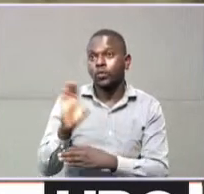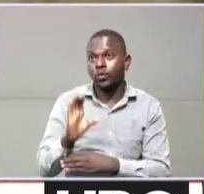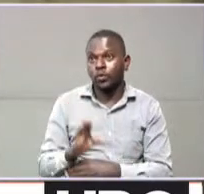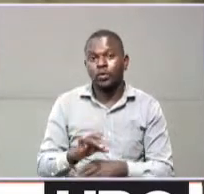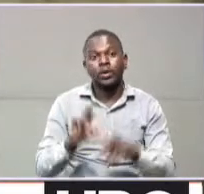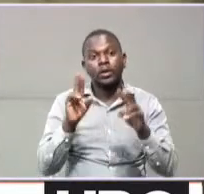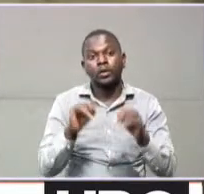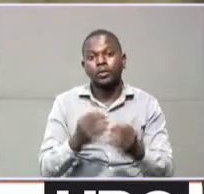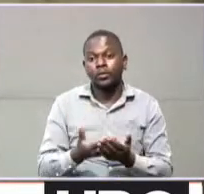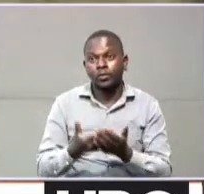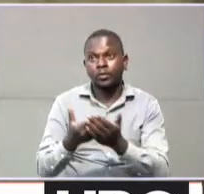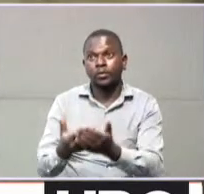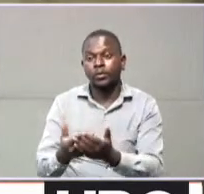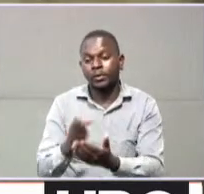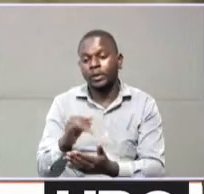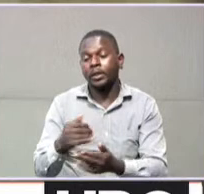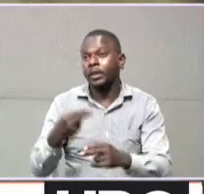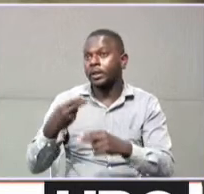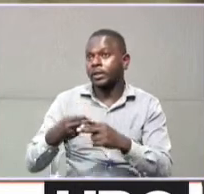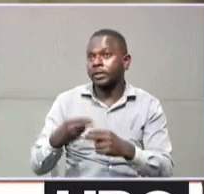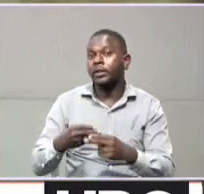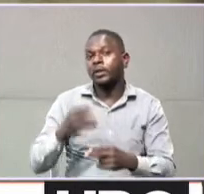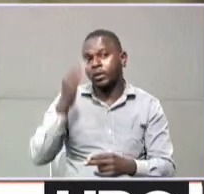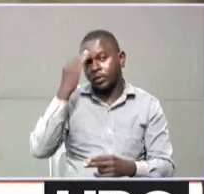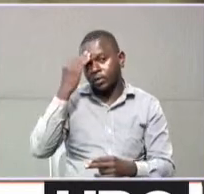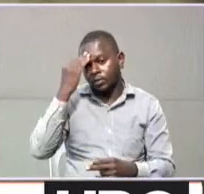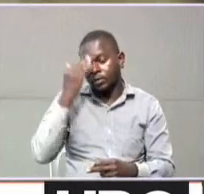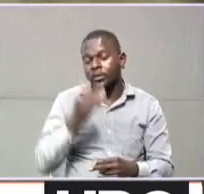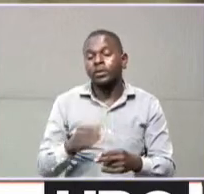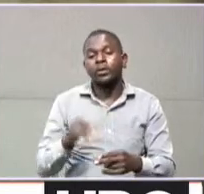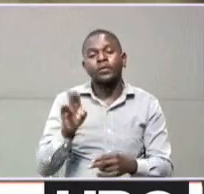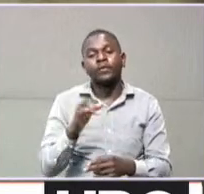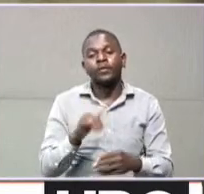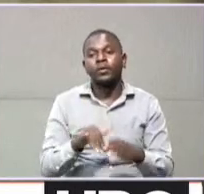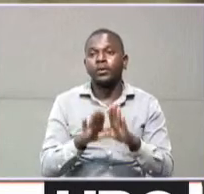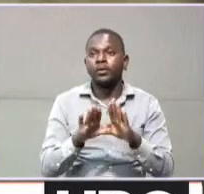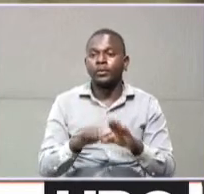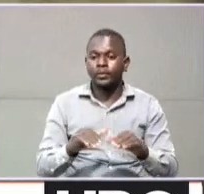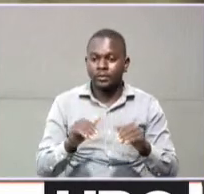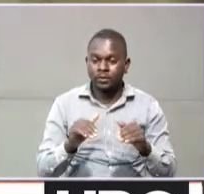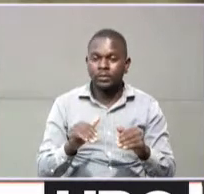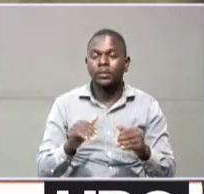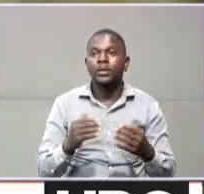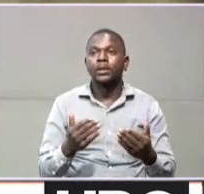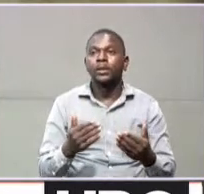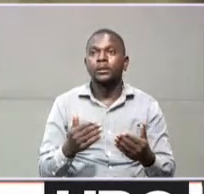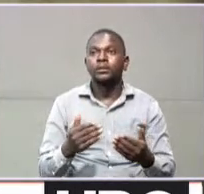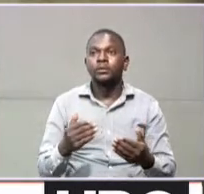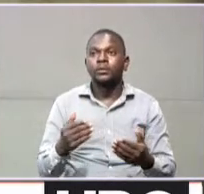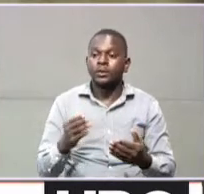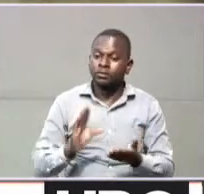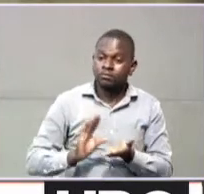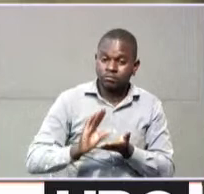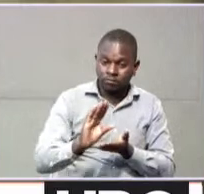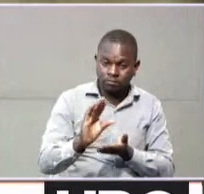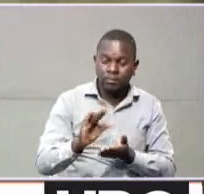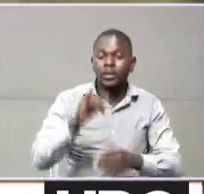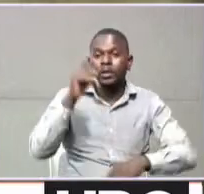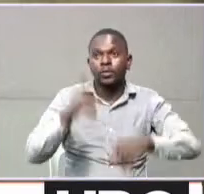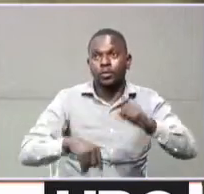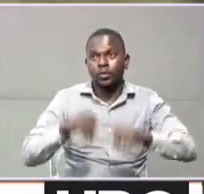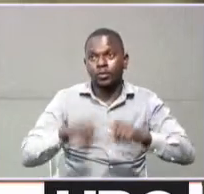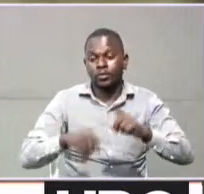has not forwarded any other names because you know we colleagues you know we appropriate money for these political